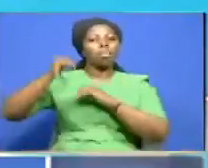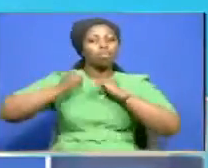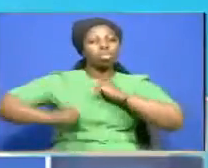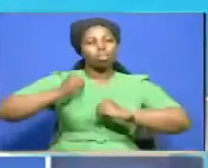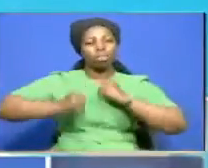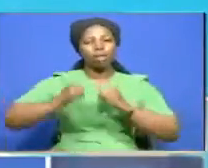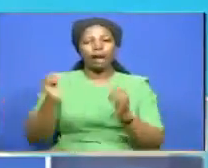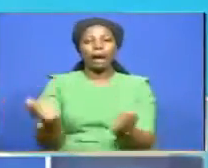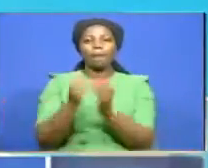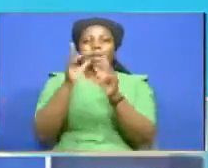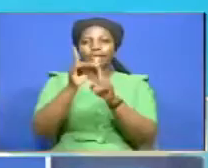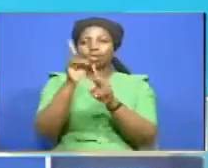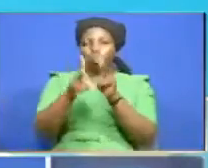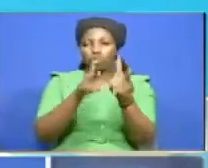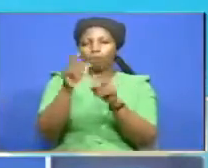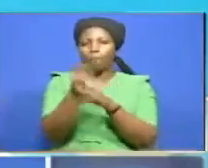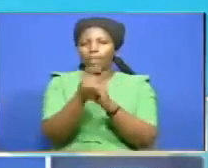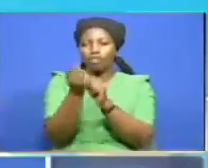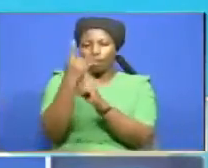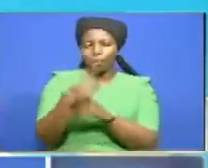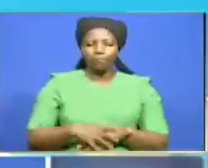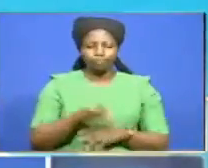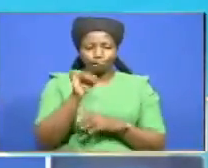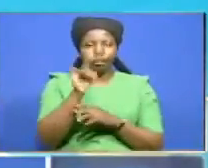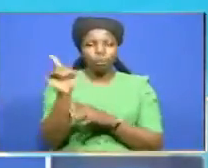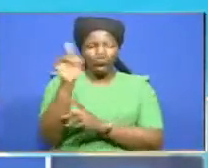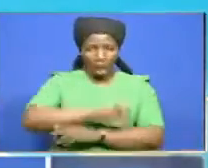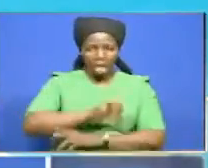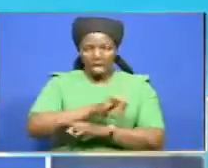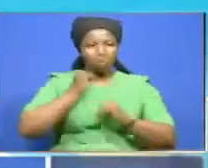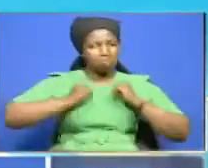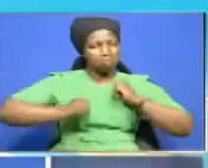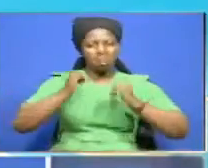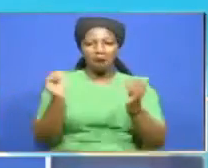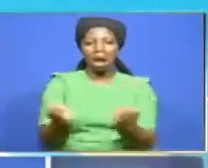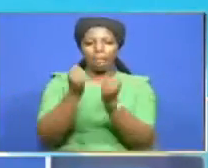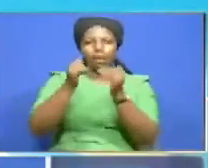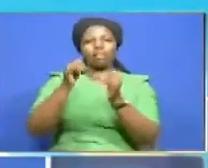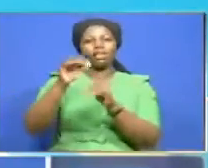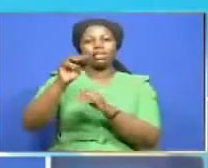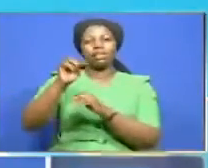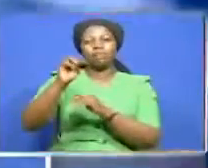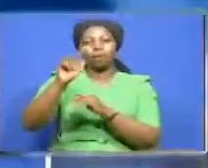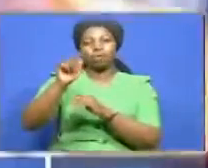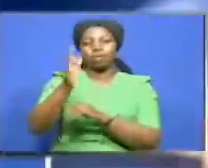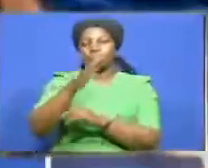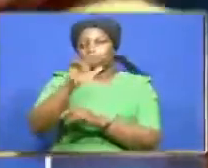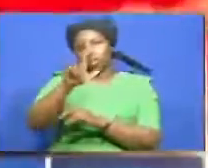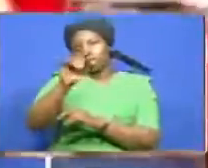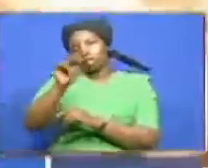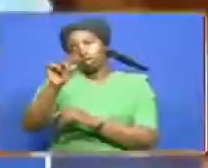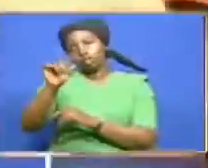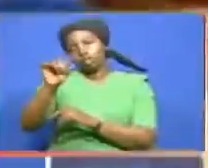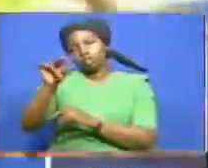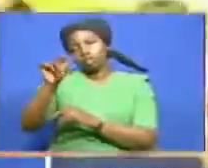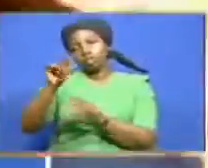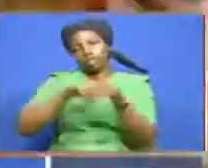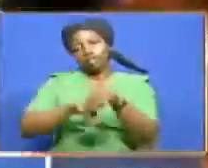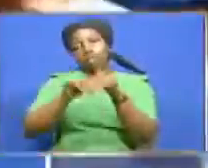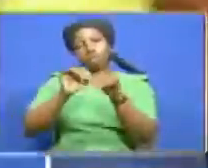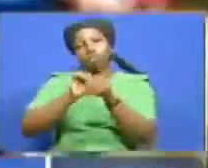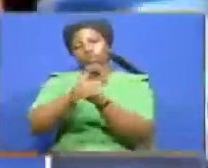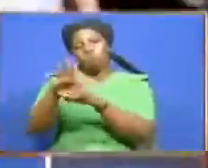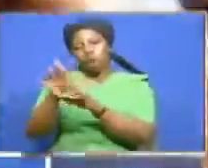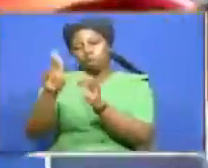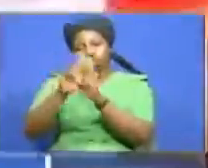on the 22nd of November. The one-day event will be held at the foot of Mount Longonot in adherence to COVID-19 health protocols. The race